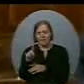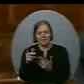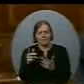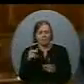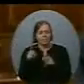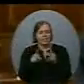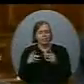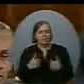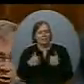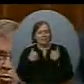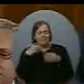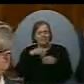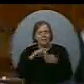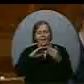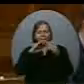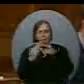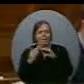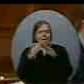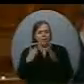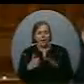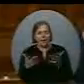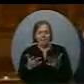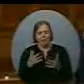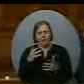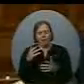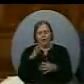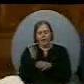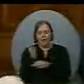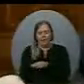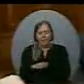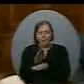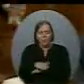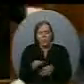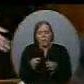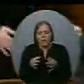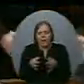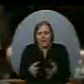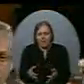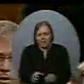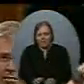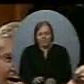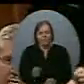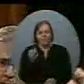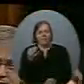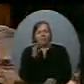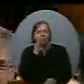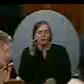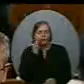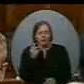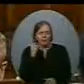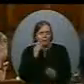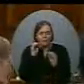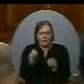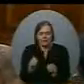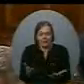way of life. And the Indian Affairs Minister wasn't aware of any of this. He told committee yesterday that he first became aware of Attawapiskat's